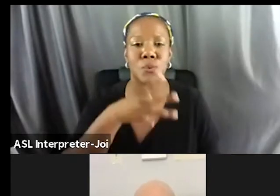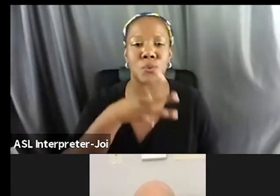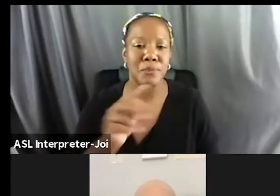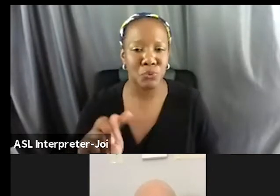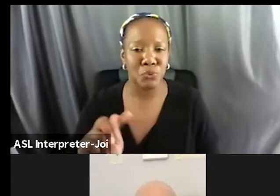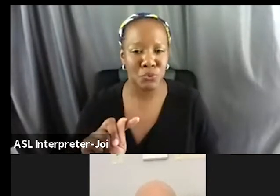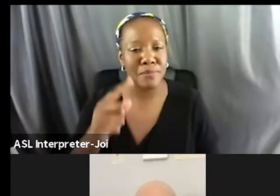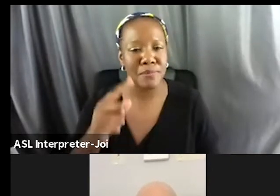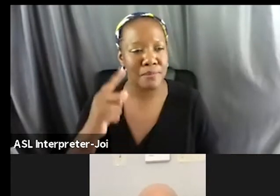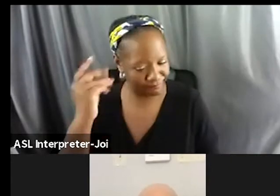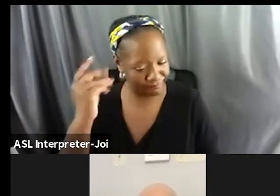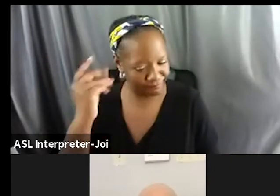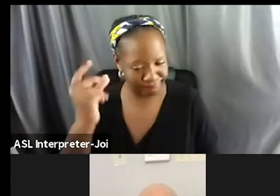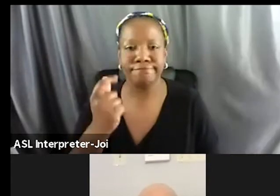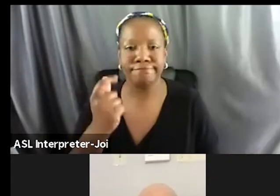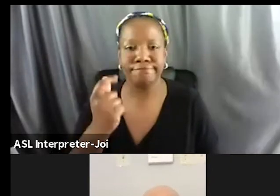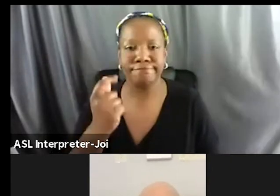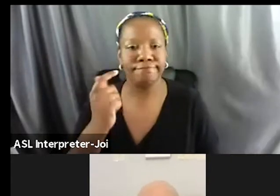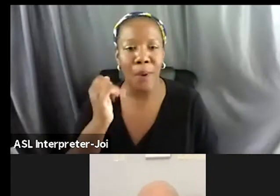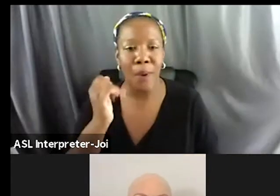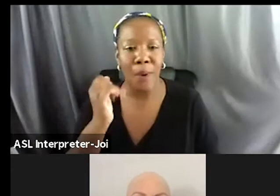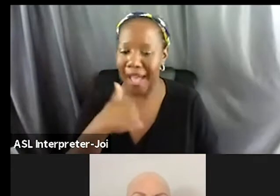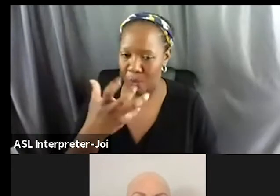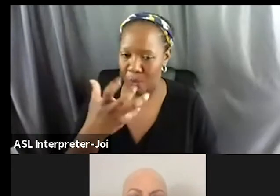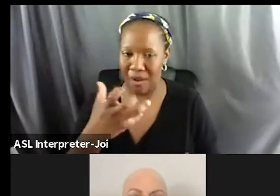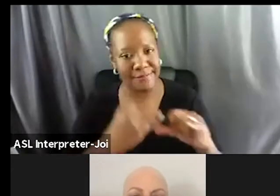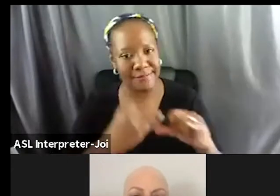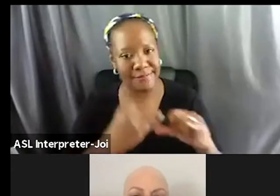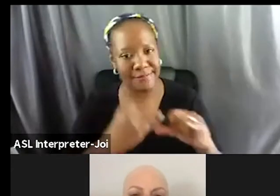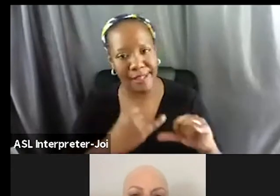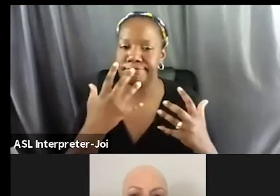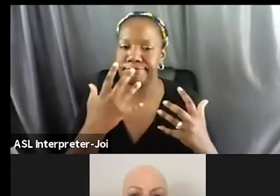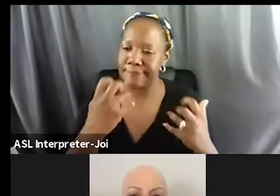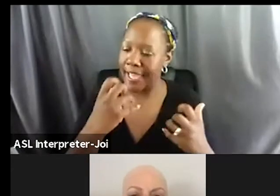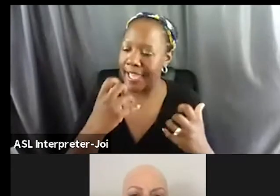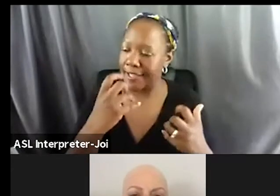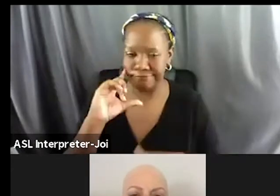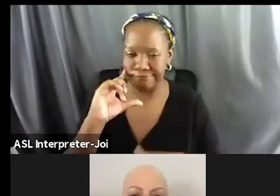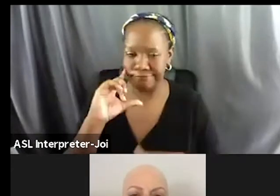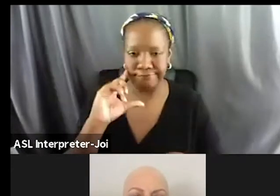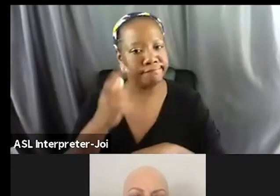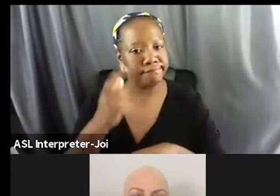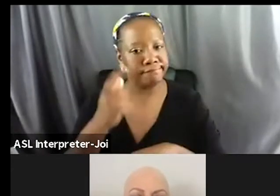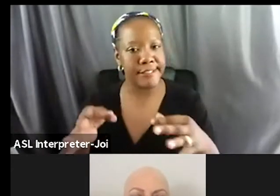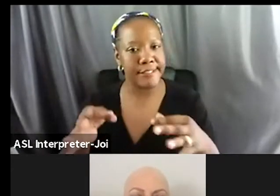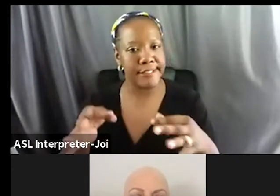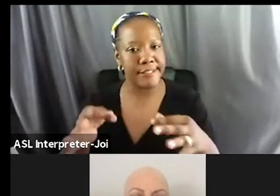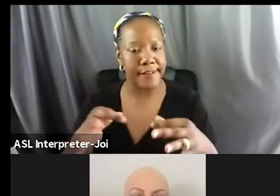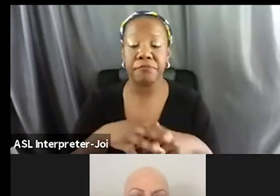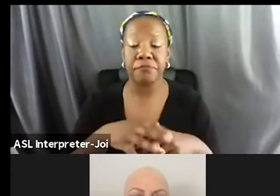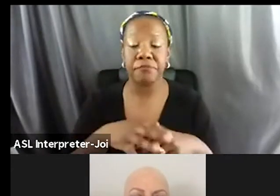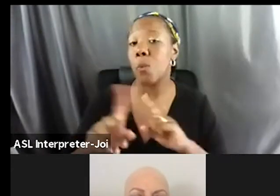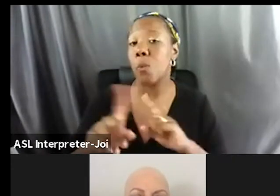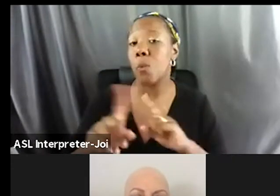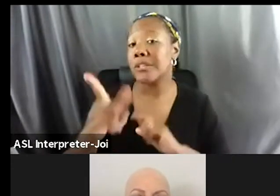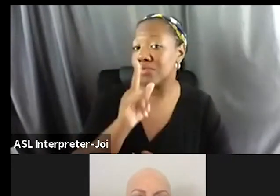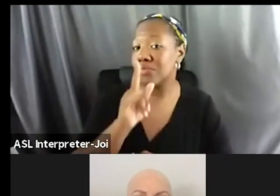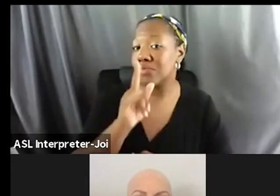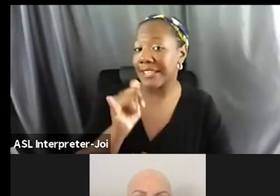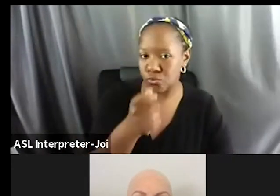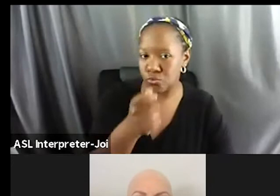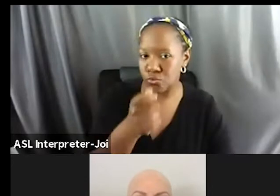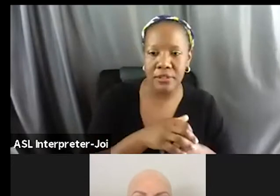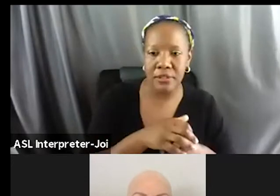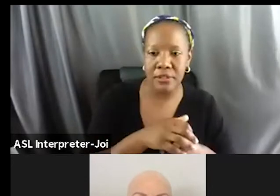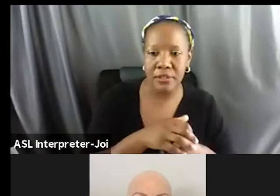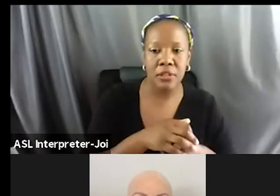was what I was going to do. That helped me make up my mind. But the thing that was really interesting was I did